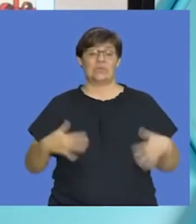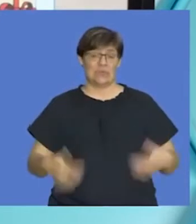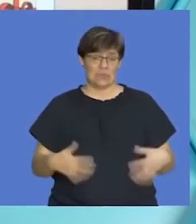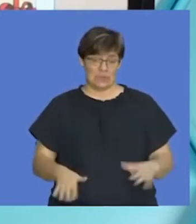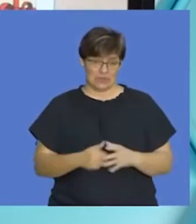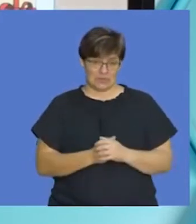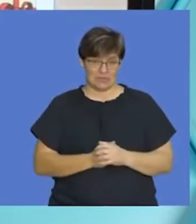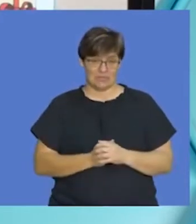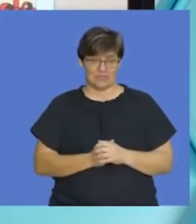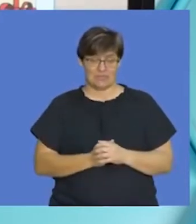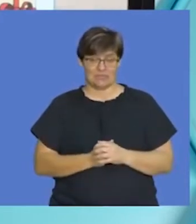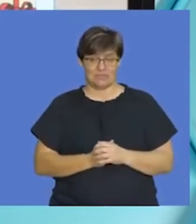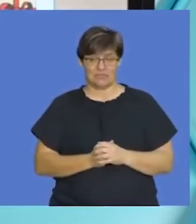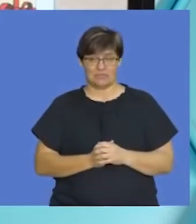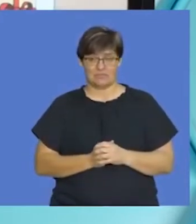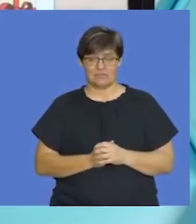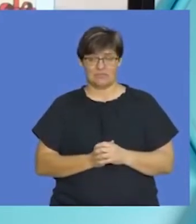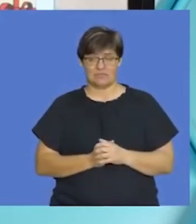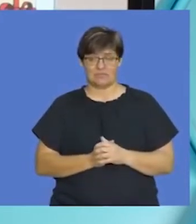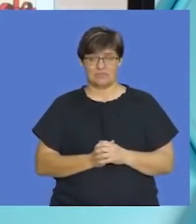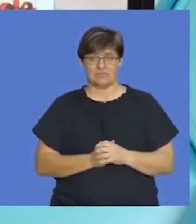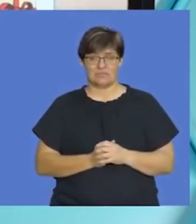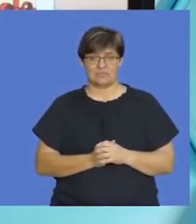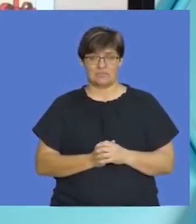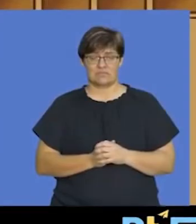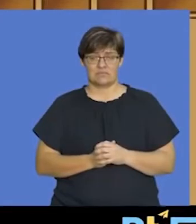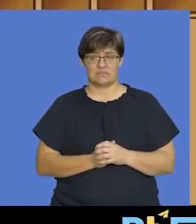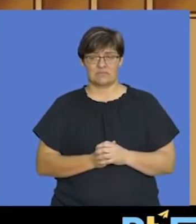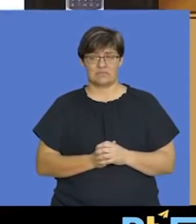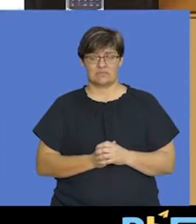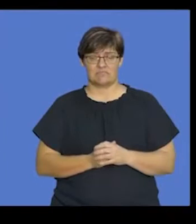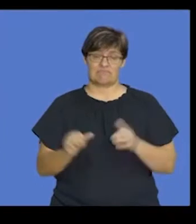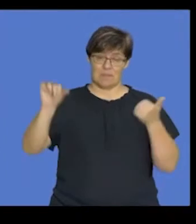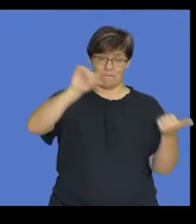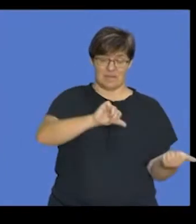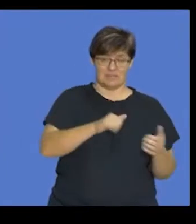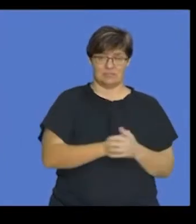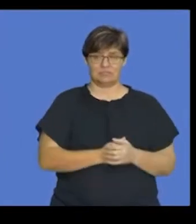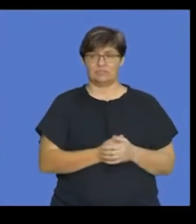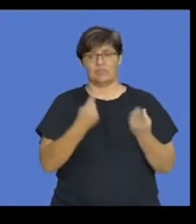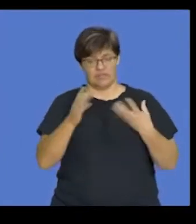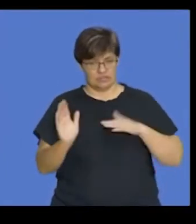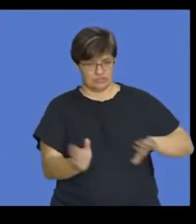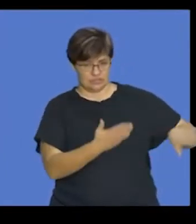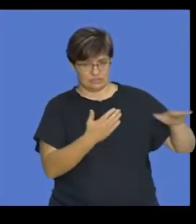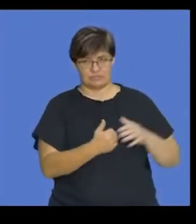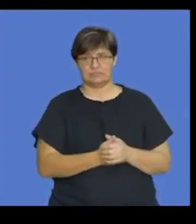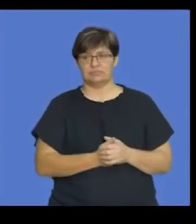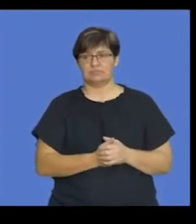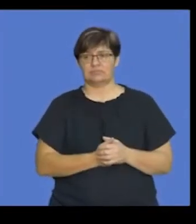important. Very, very important. Okay, so let's go back here. So we've done